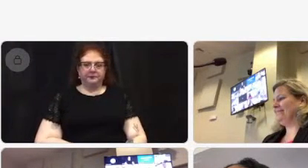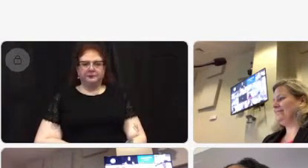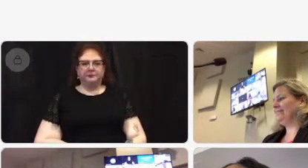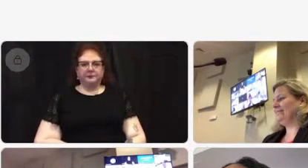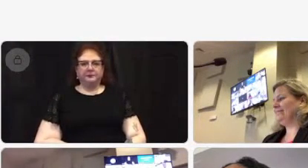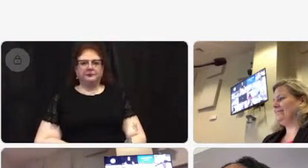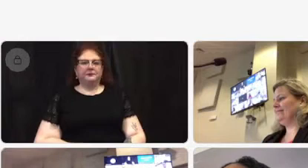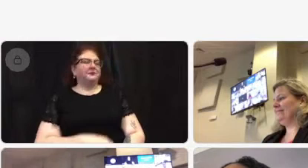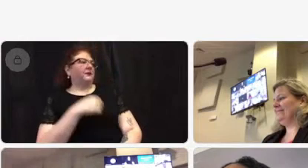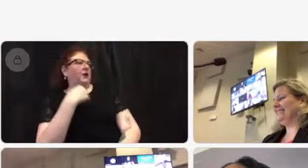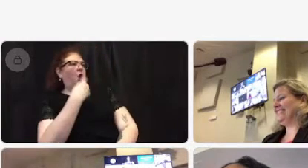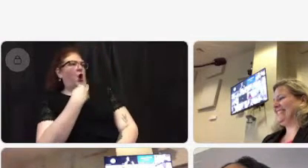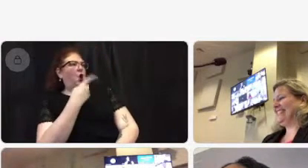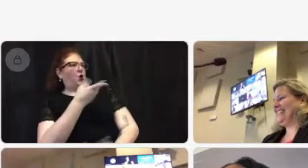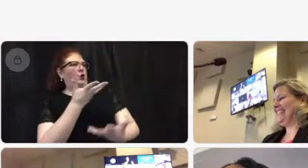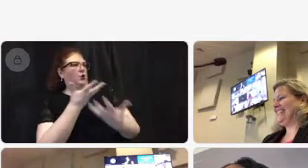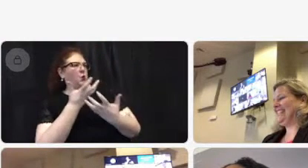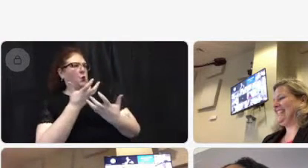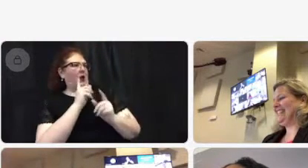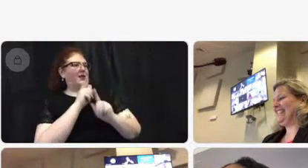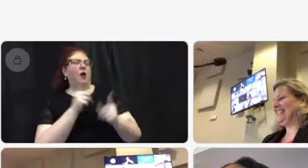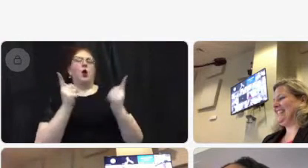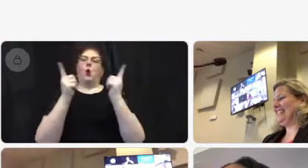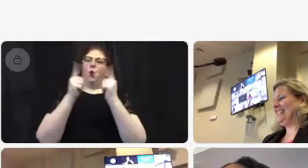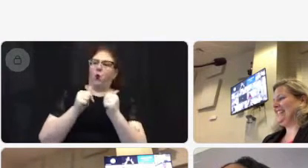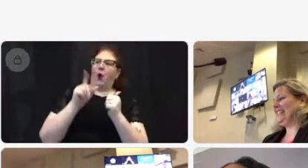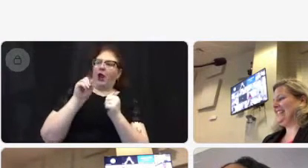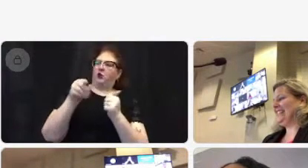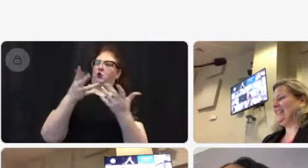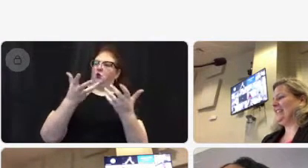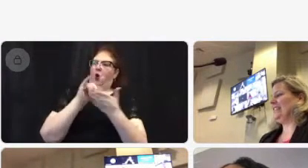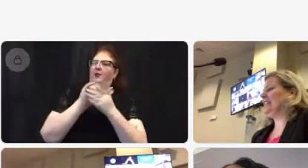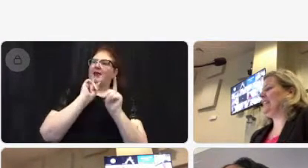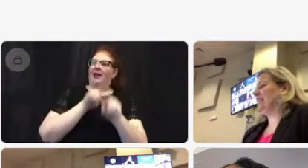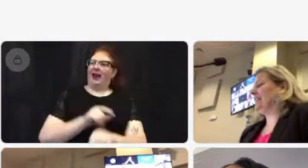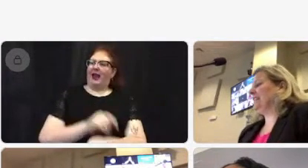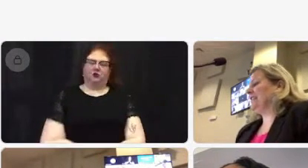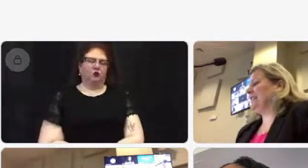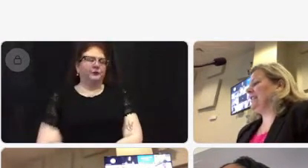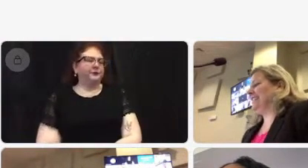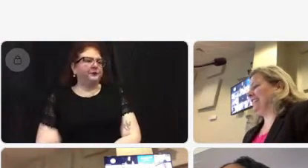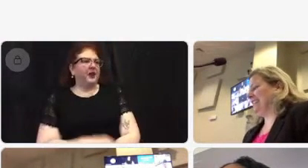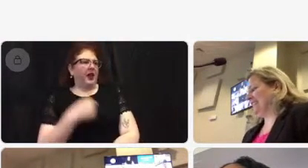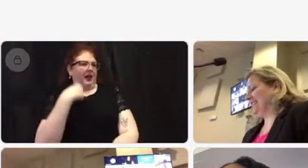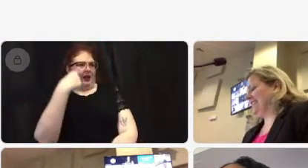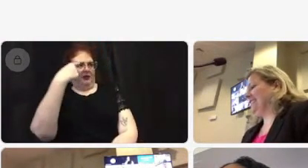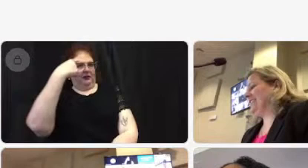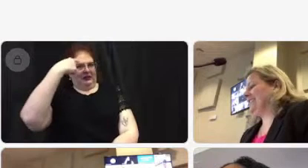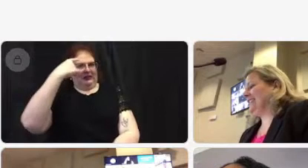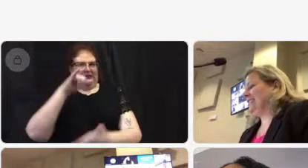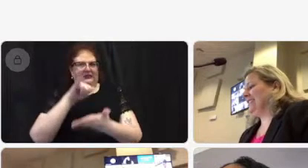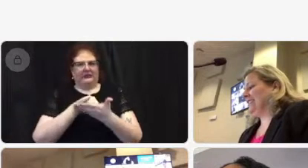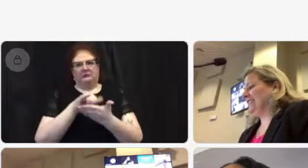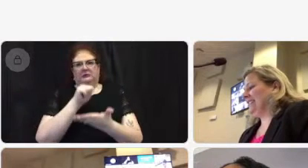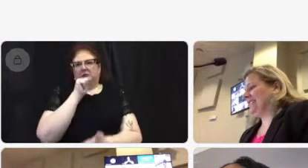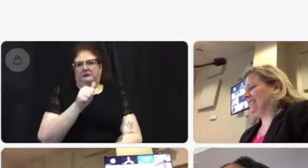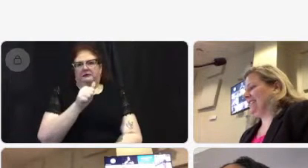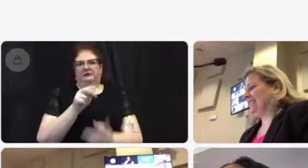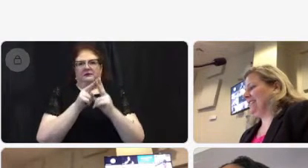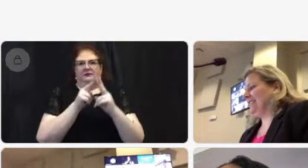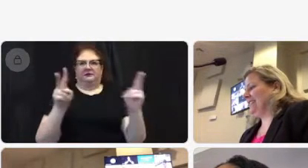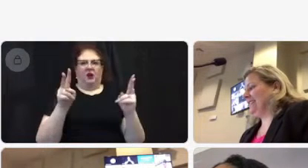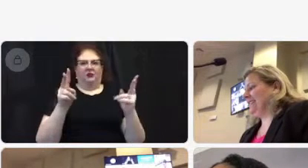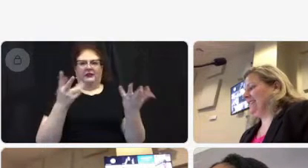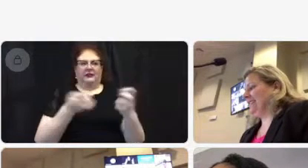Who do I want to answer? When would you like the answer? I mean, I don't think it's that detailed